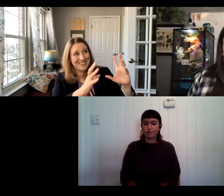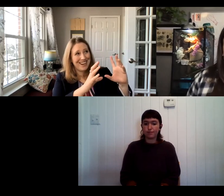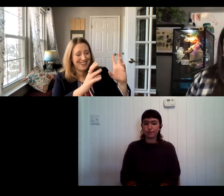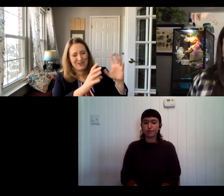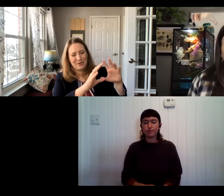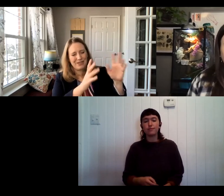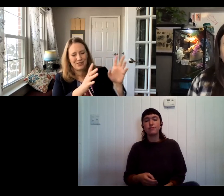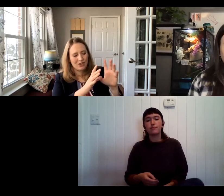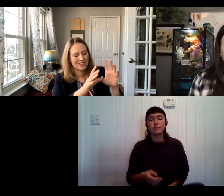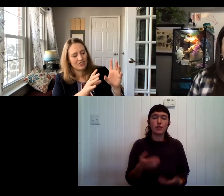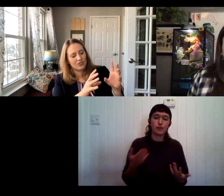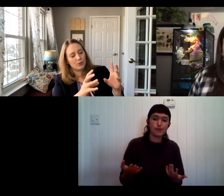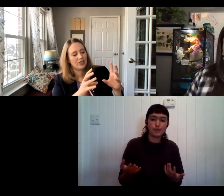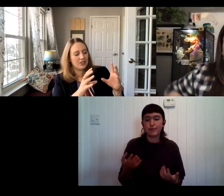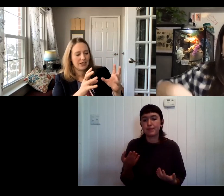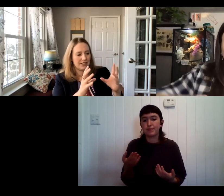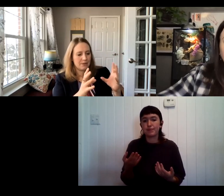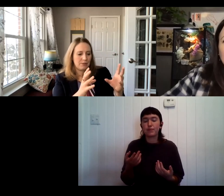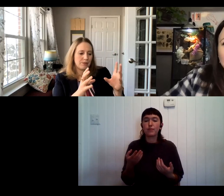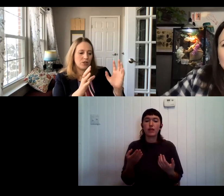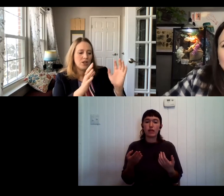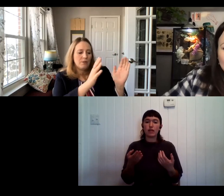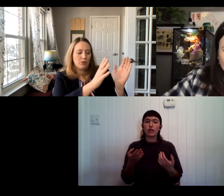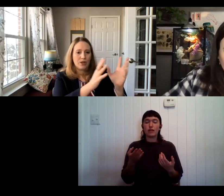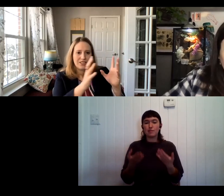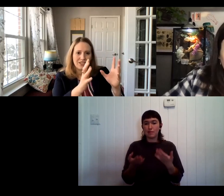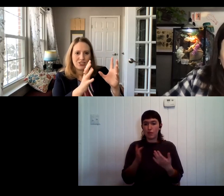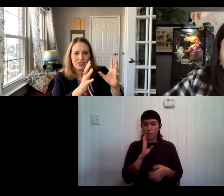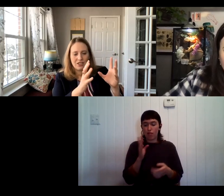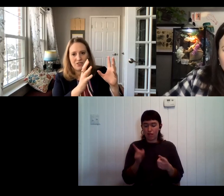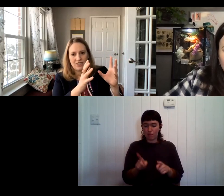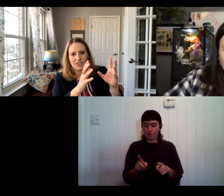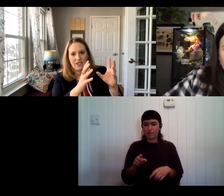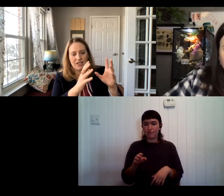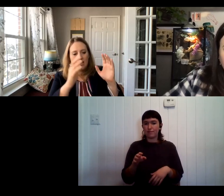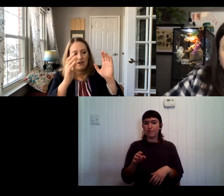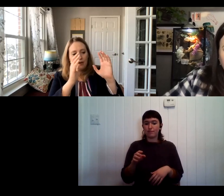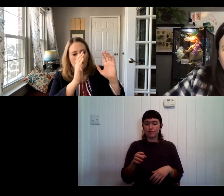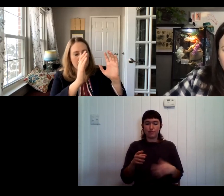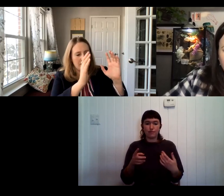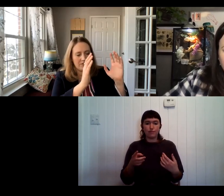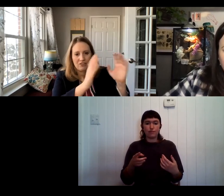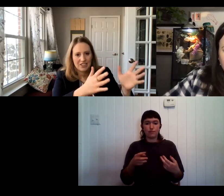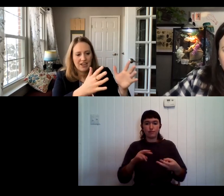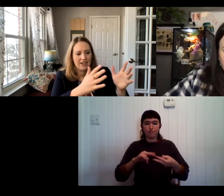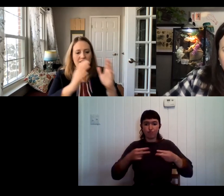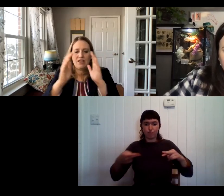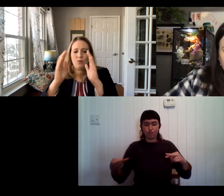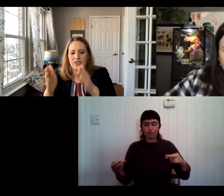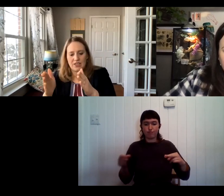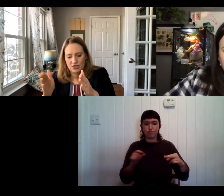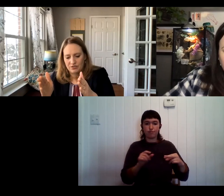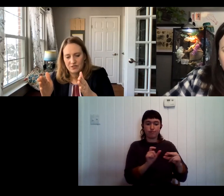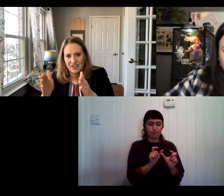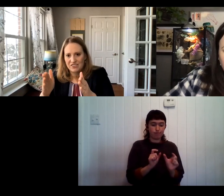one blip, let's say, I don't want to use all the technical words in case I miss people, but one section of DNA from virus A,